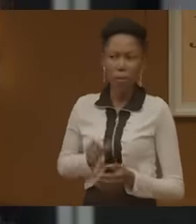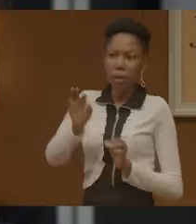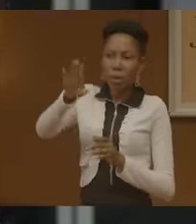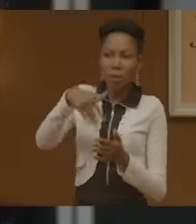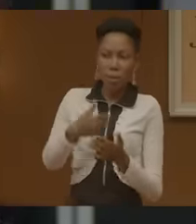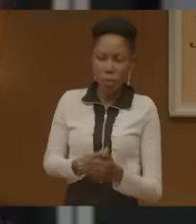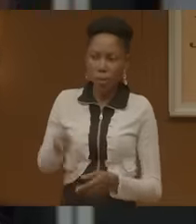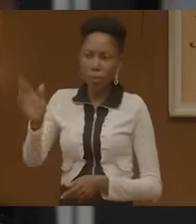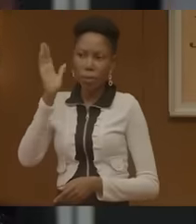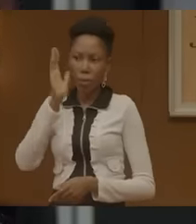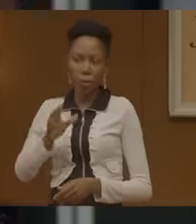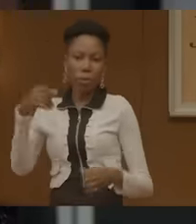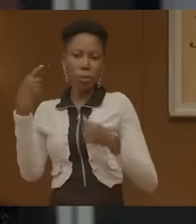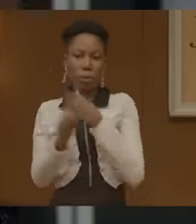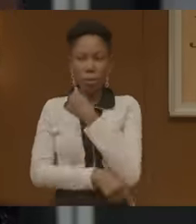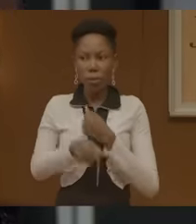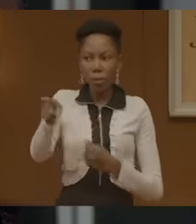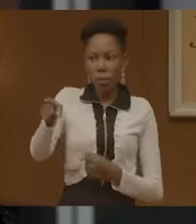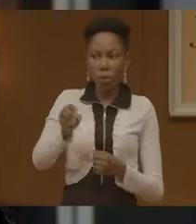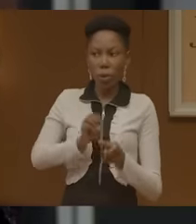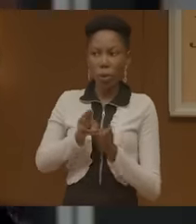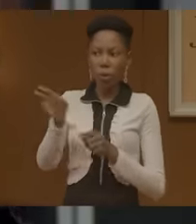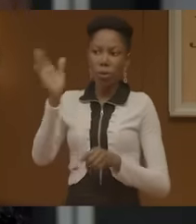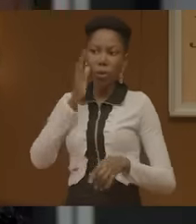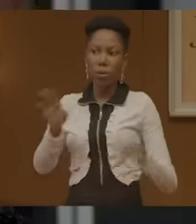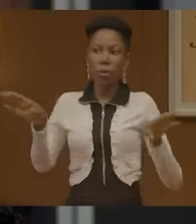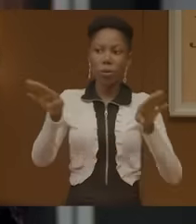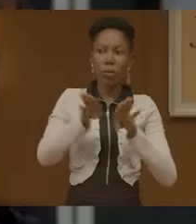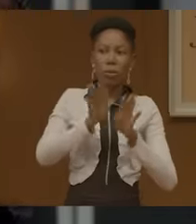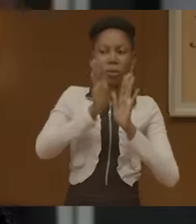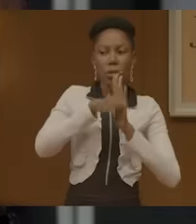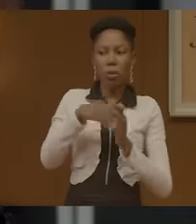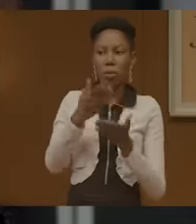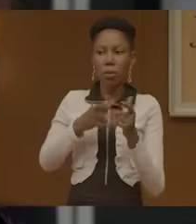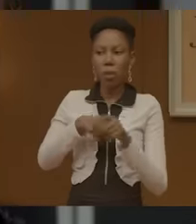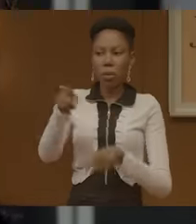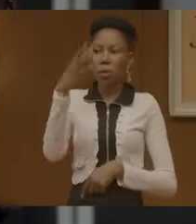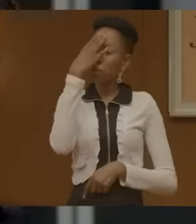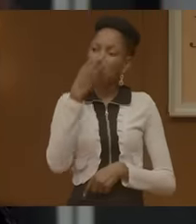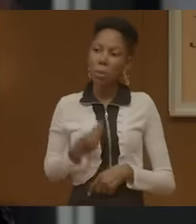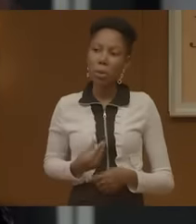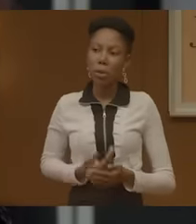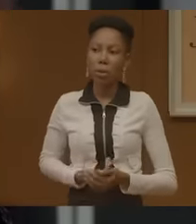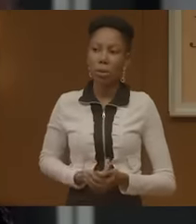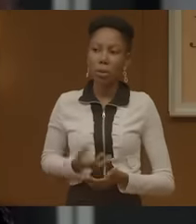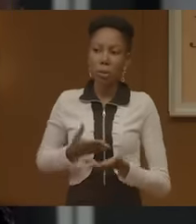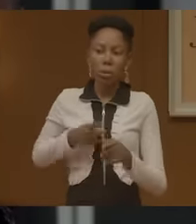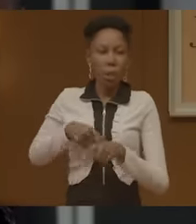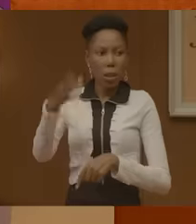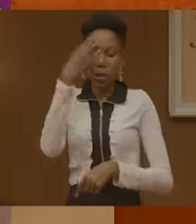me or he locks the door against me. Sometimes I sleep at the passage. Sometimes I sleep in the church. Sometimes I even sleep at the